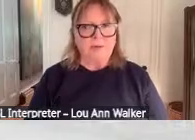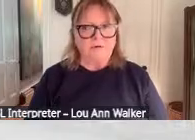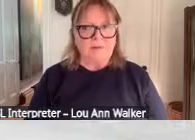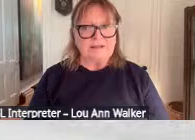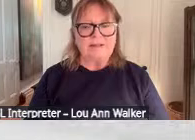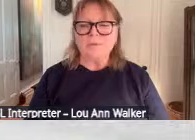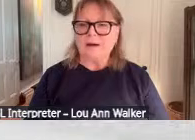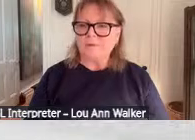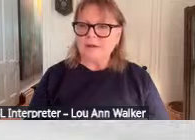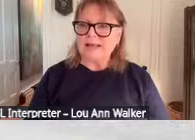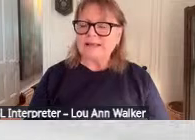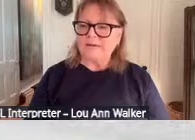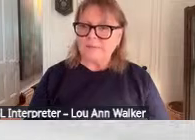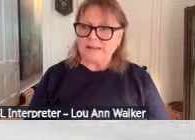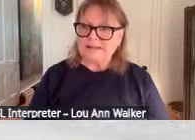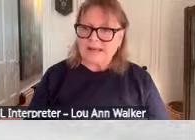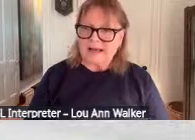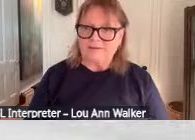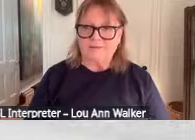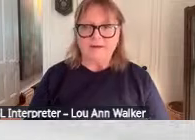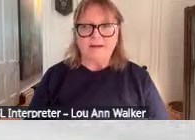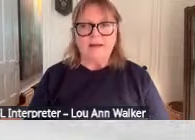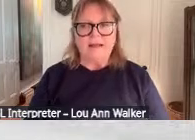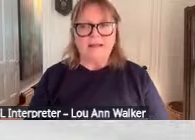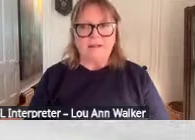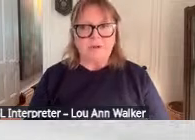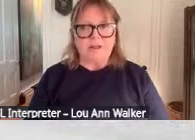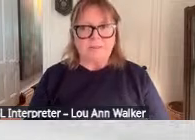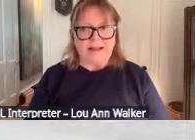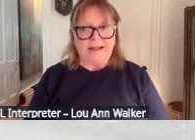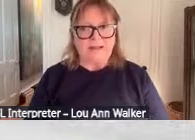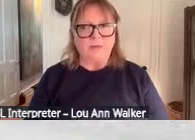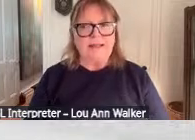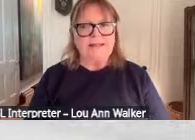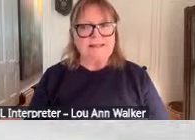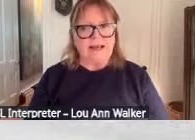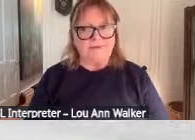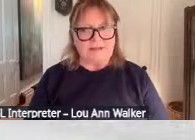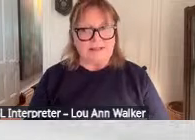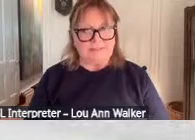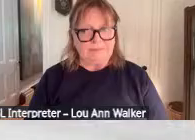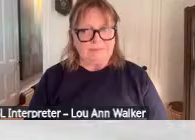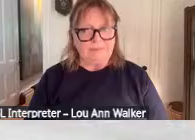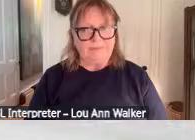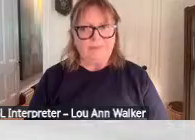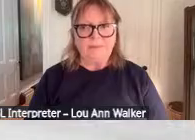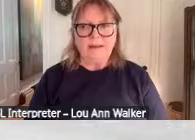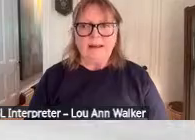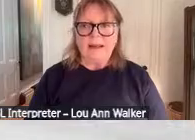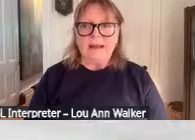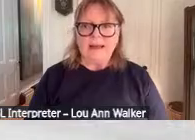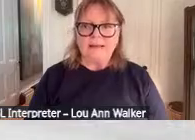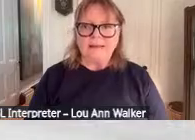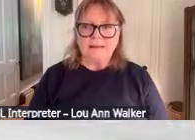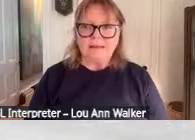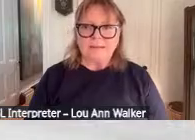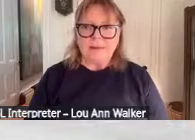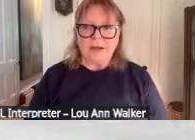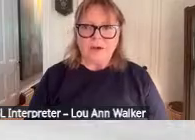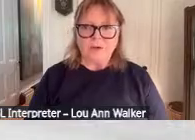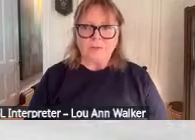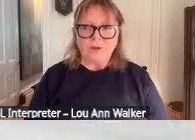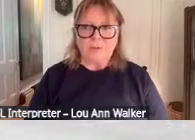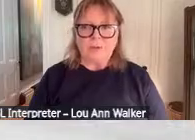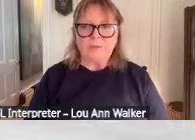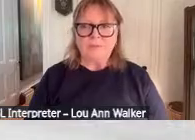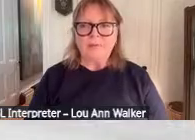the improvements. Everybody has to be safe in the community planning. We need safety. And my